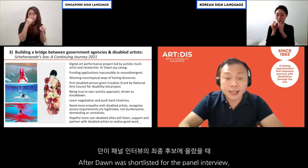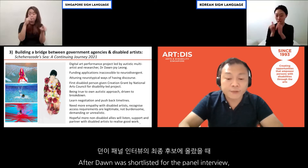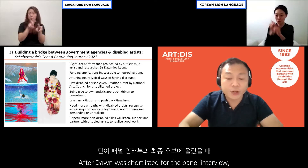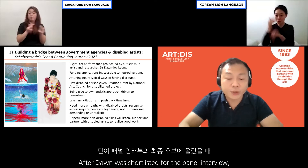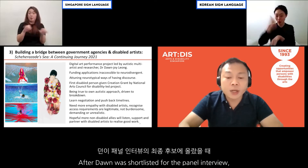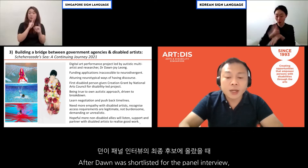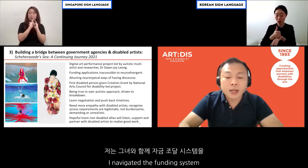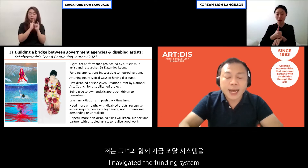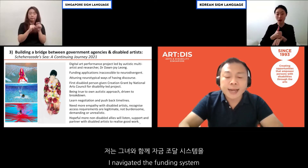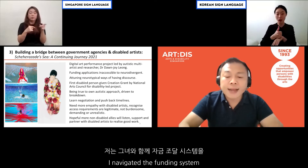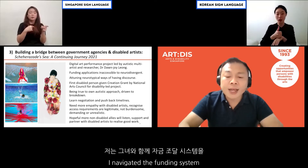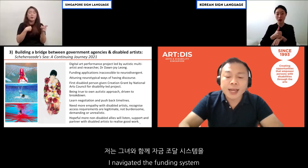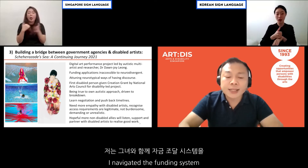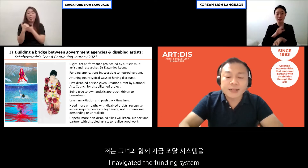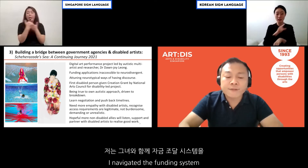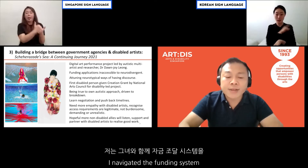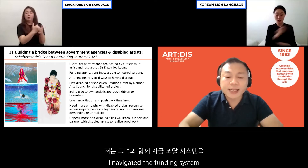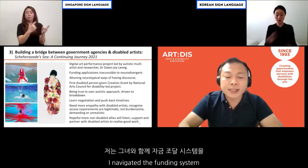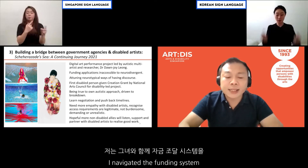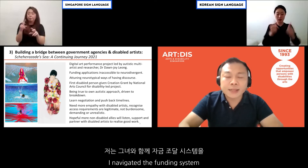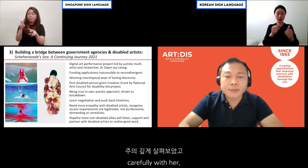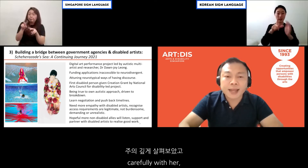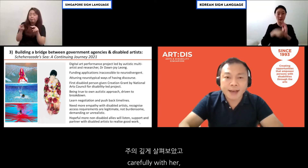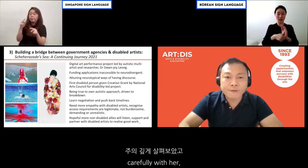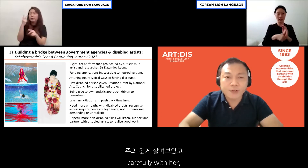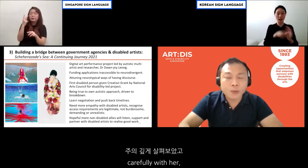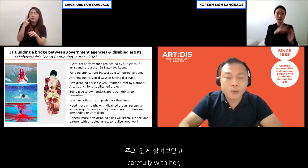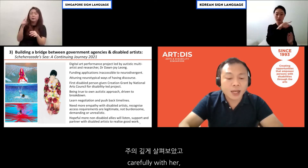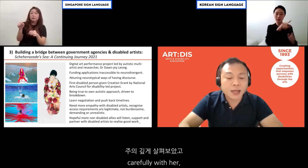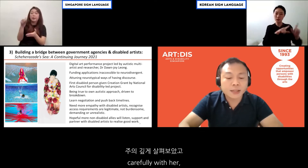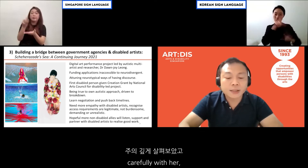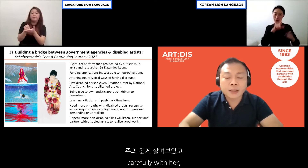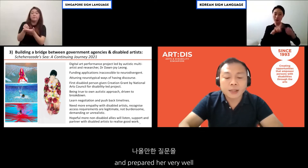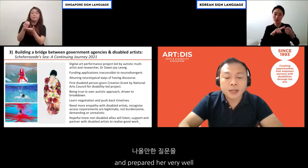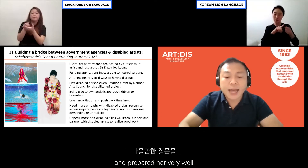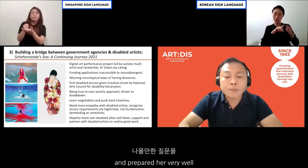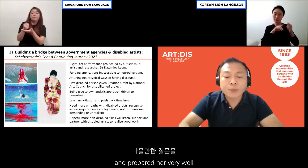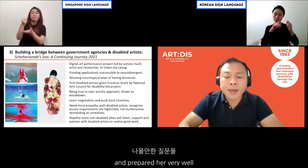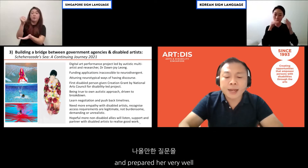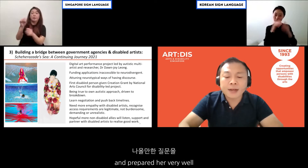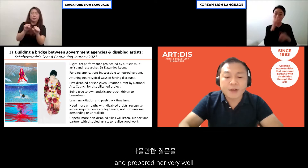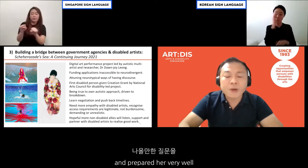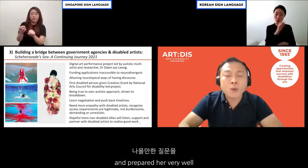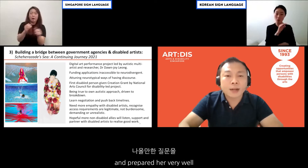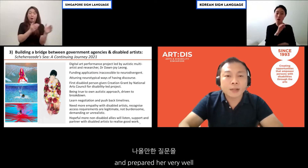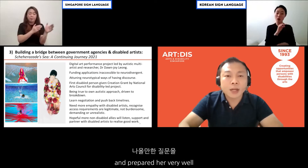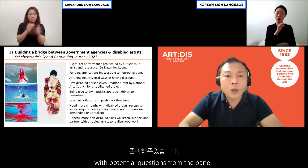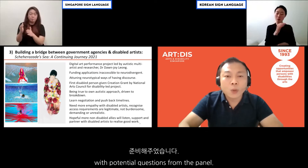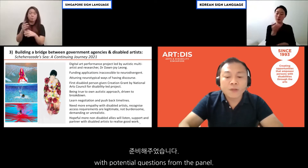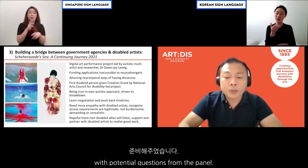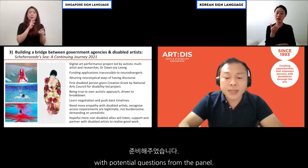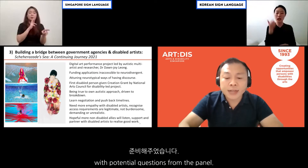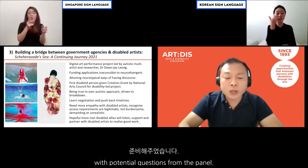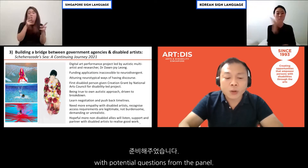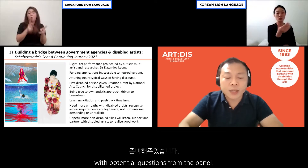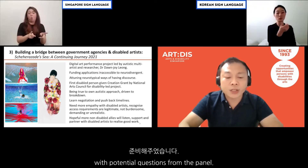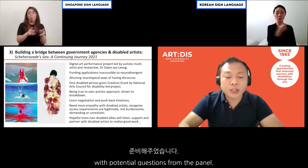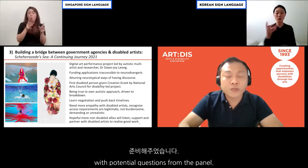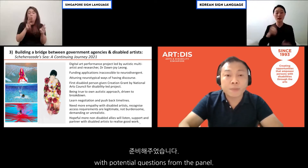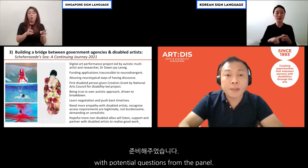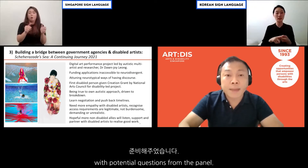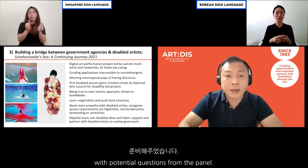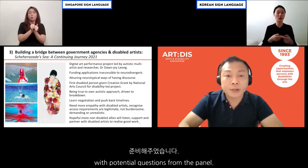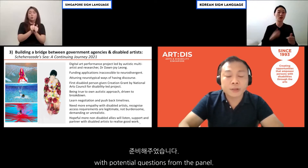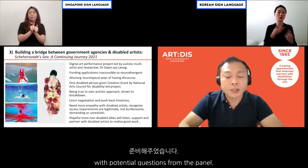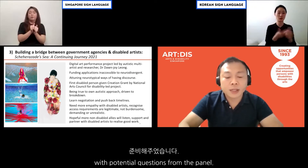panel interview, I navigated the funding system carefully with her and prepared her very well with potential questions